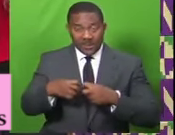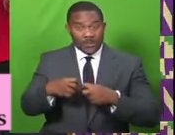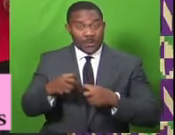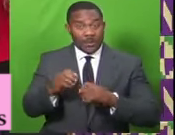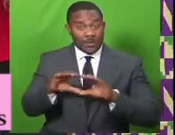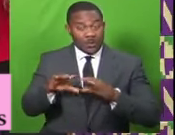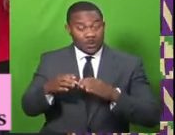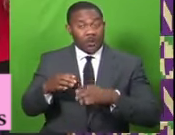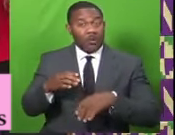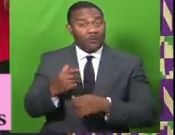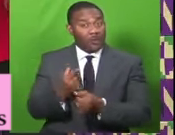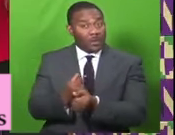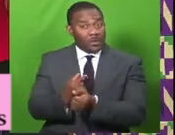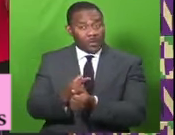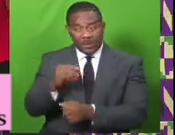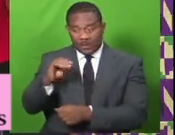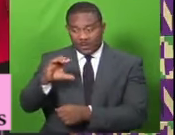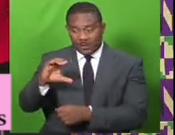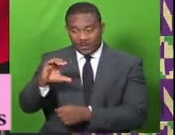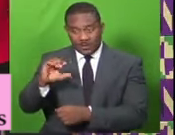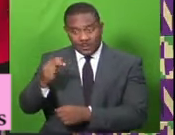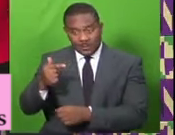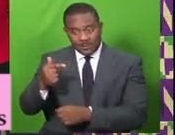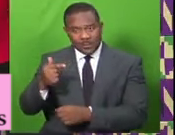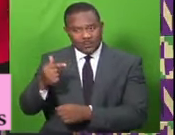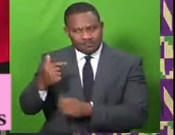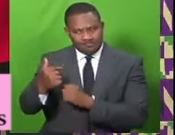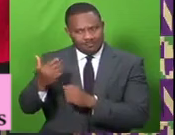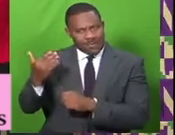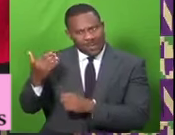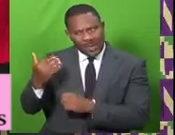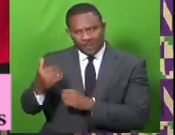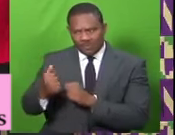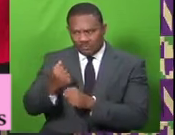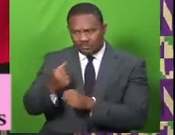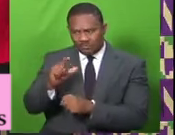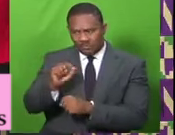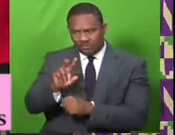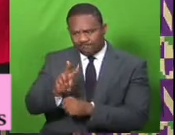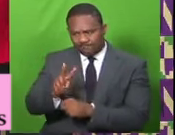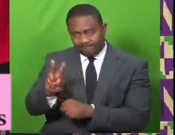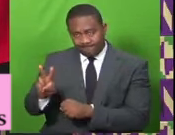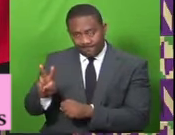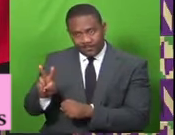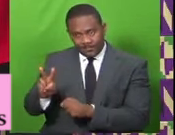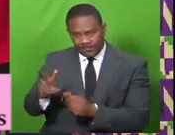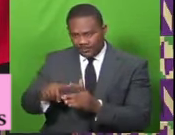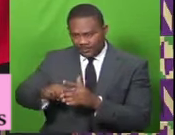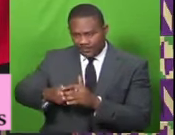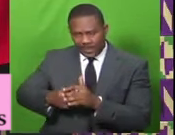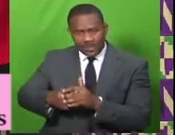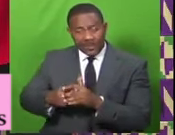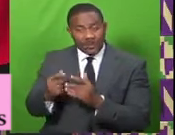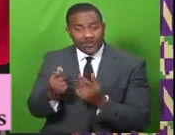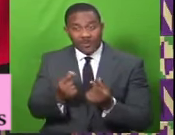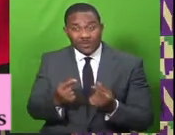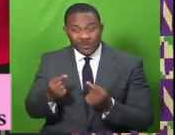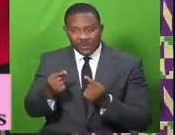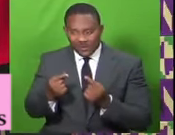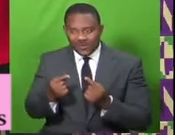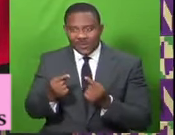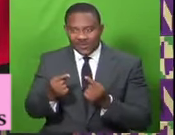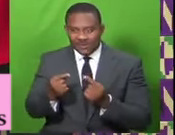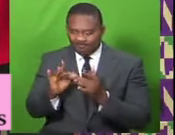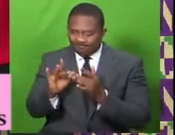ECG, has since the last quarter of 2022 embarked on an aggressive digital transformation